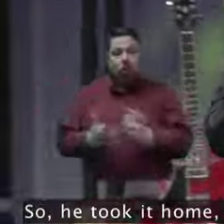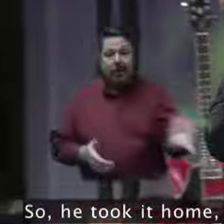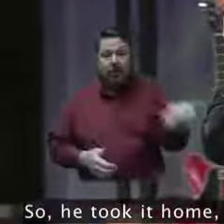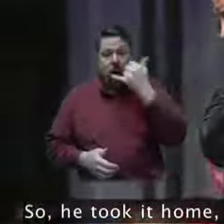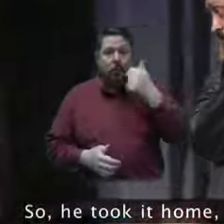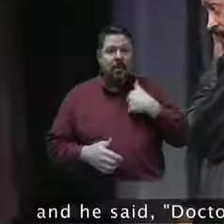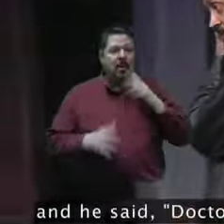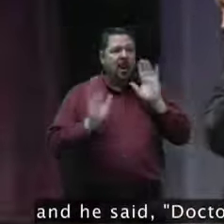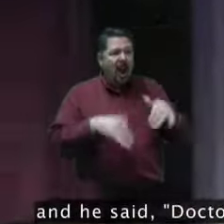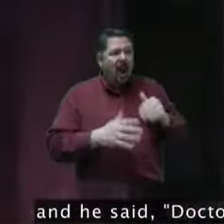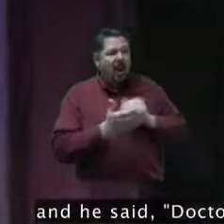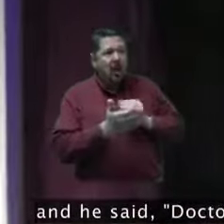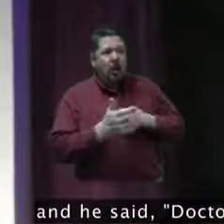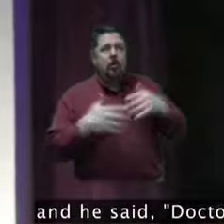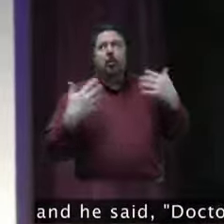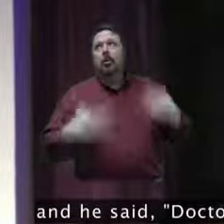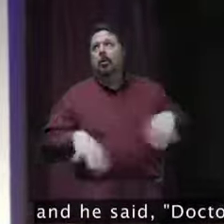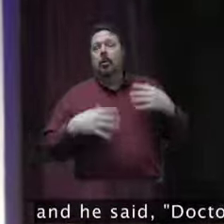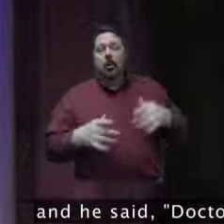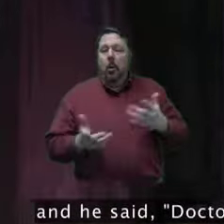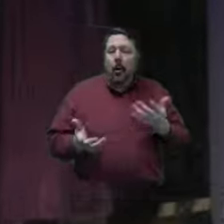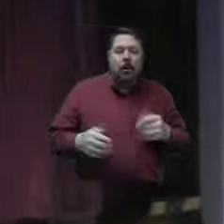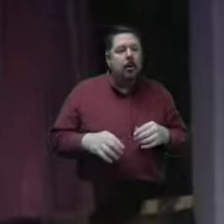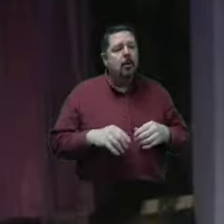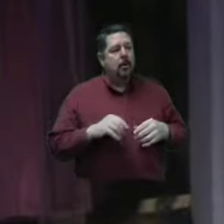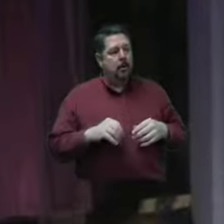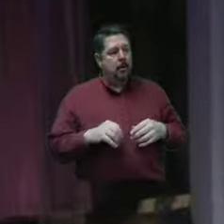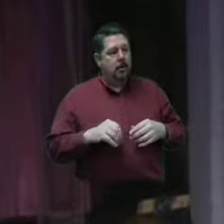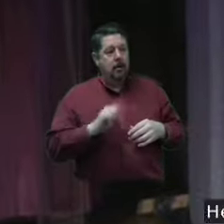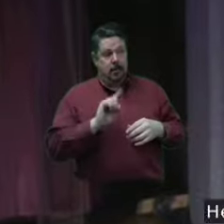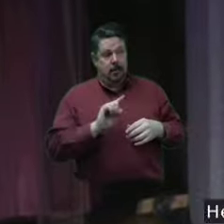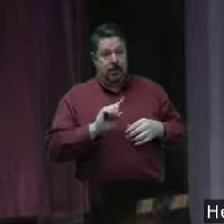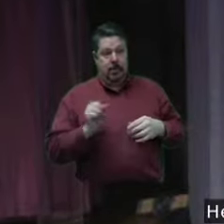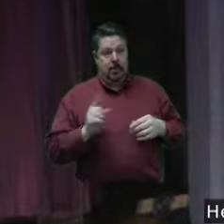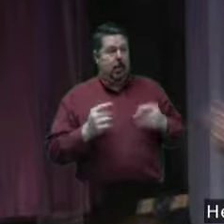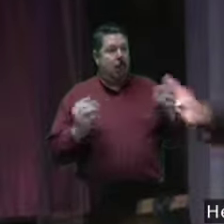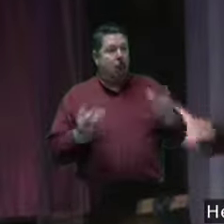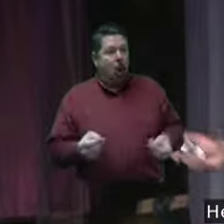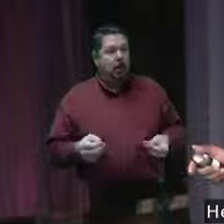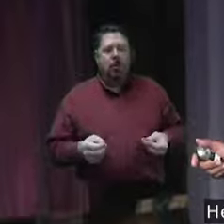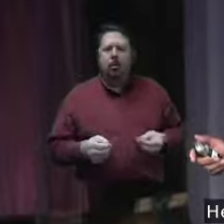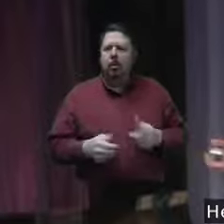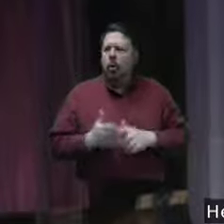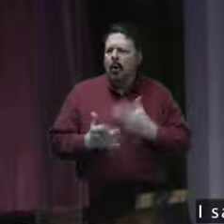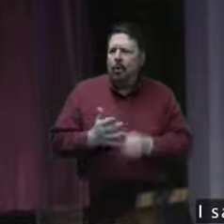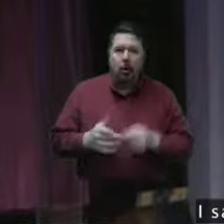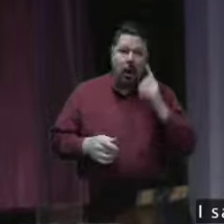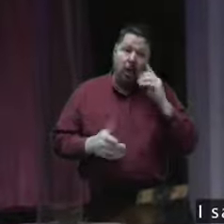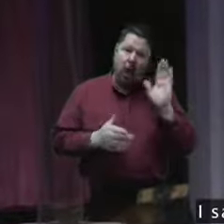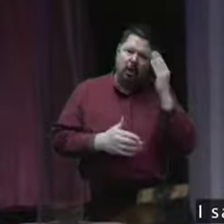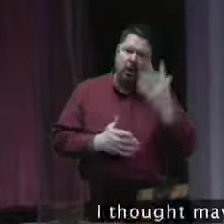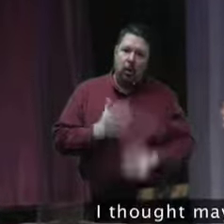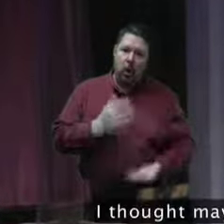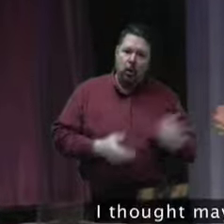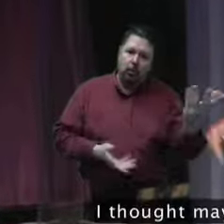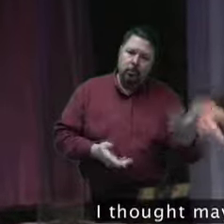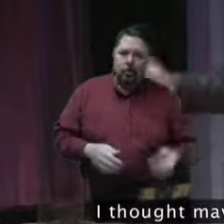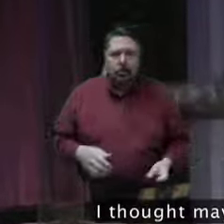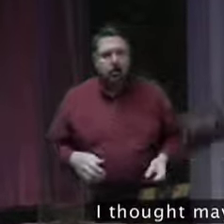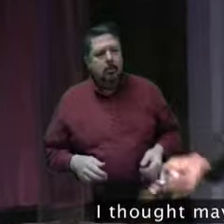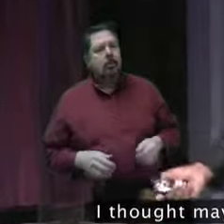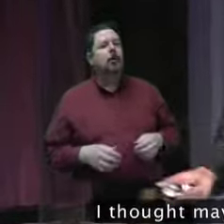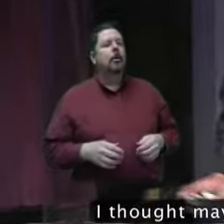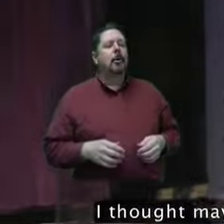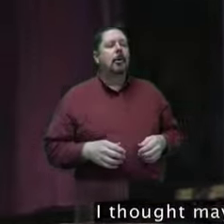and after two weeks he phones me and he said, Doctor, you're not gonna believe this. I said, what? He said, it's gone. I said, what's gone? I thought maybe the mirror